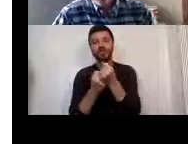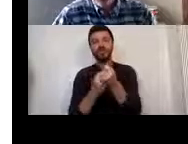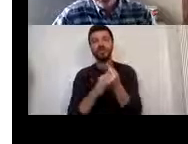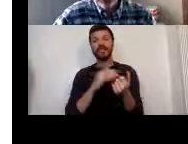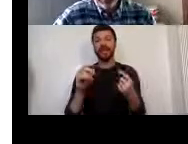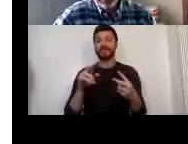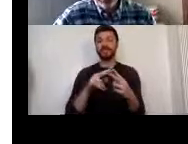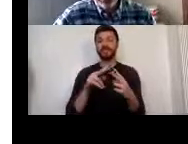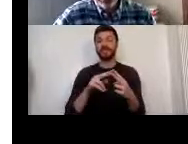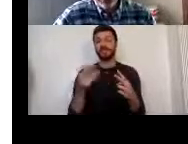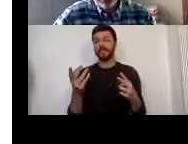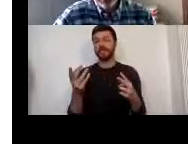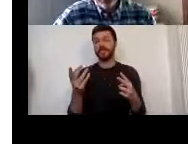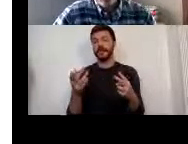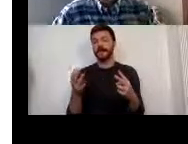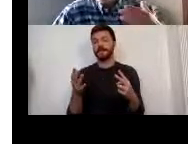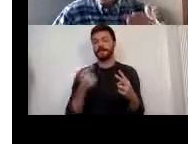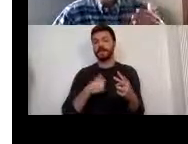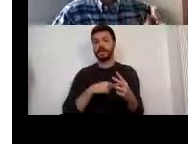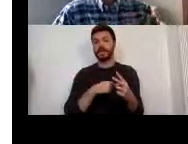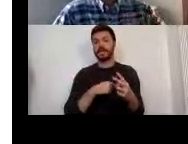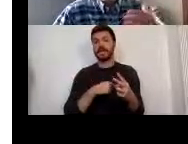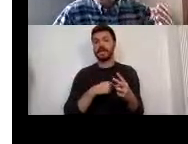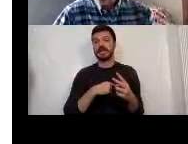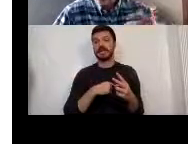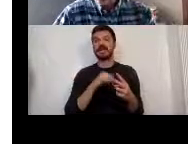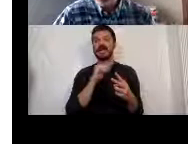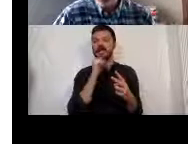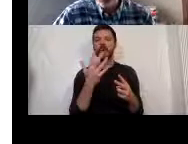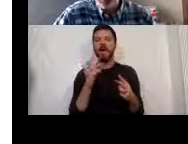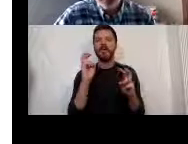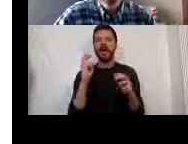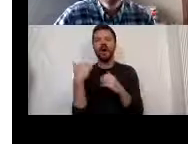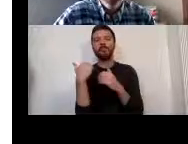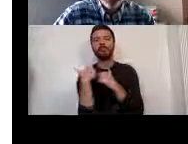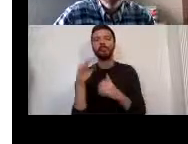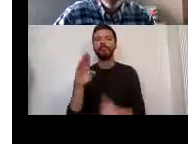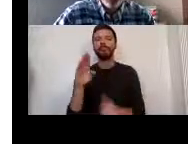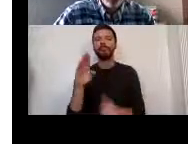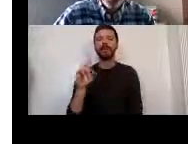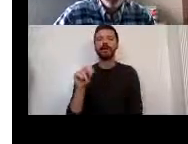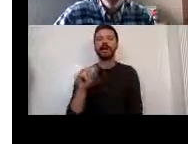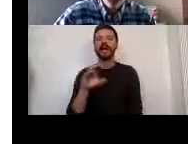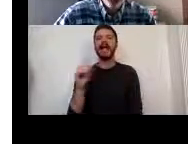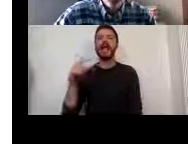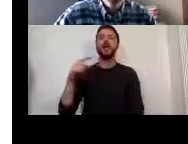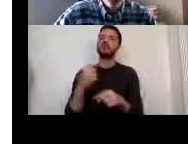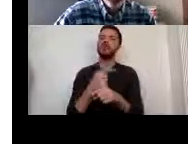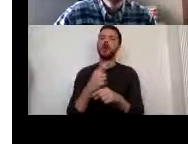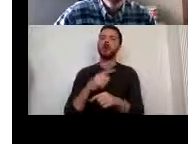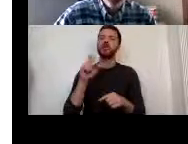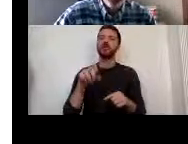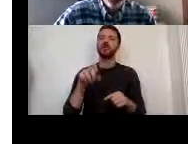were individuals that we didn't want to burden, and it was appropriate for them to be stepping back